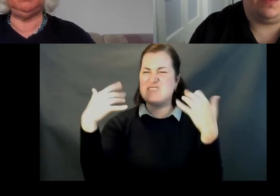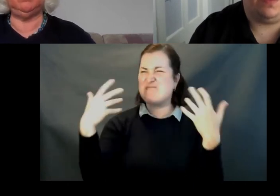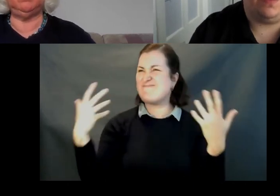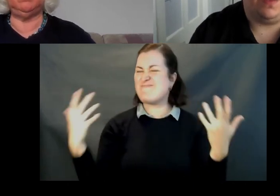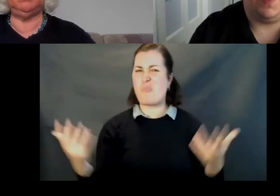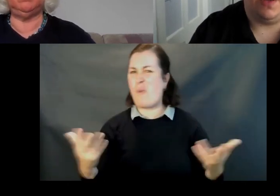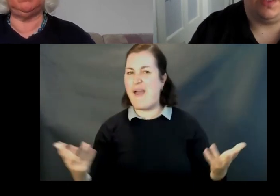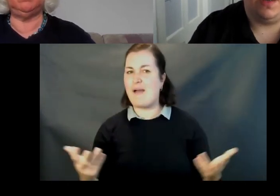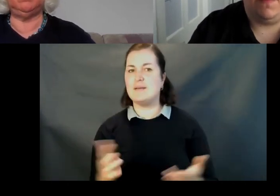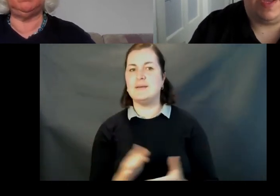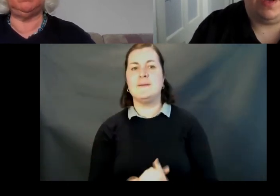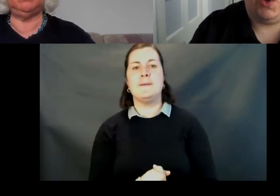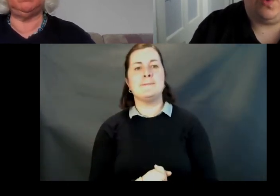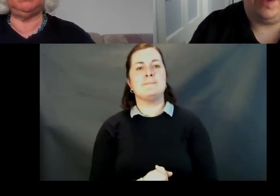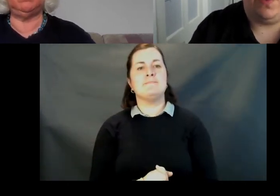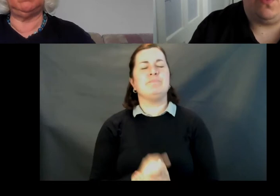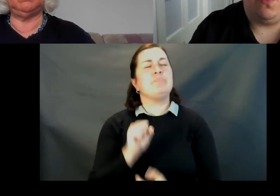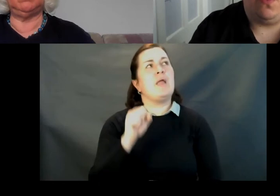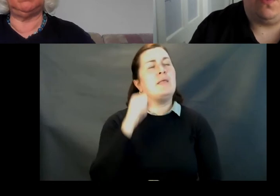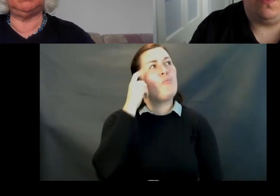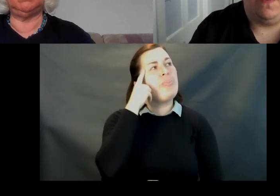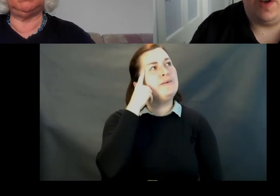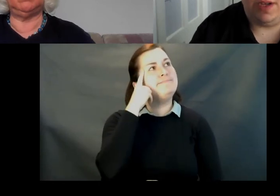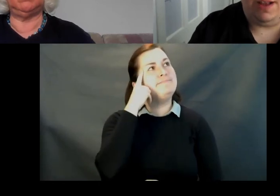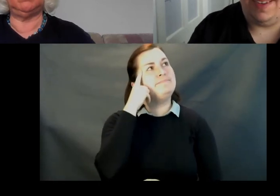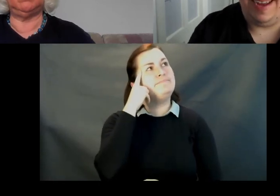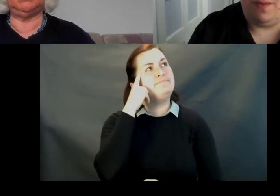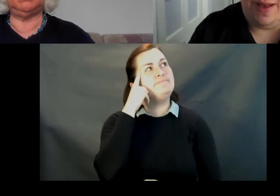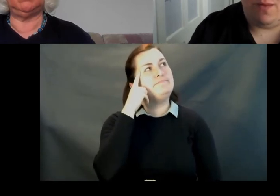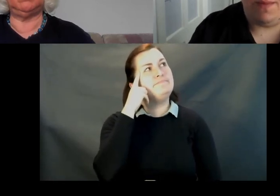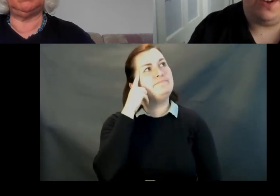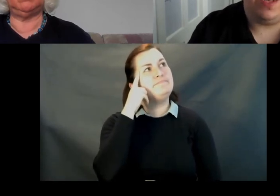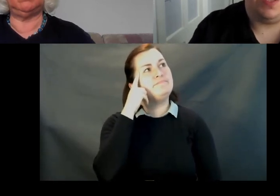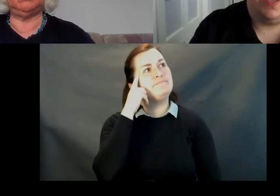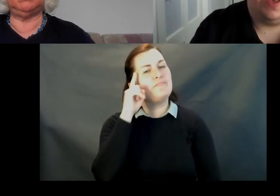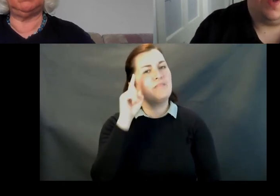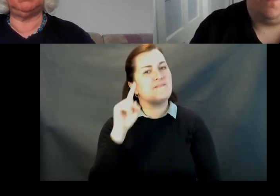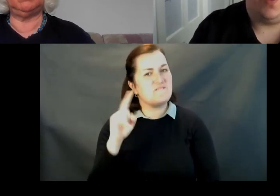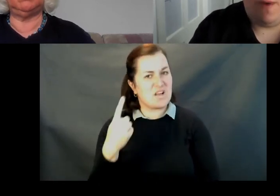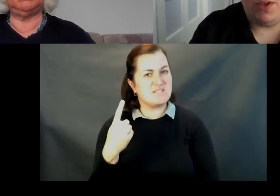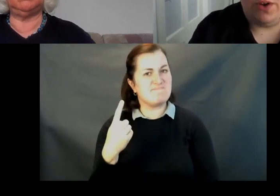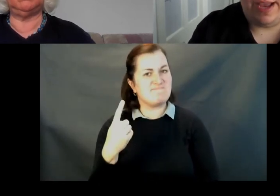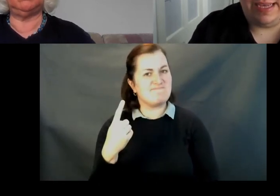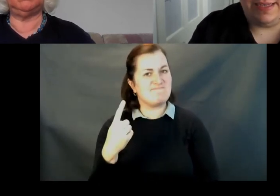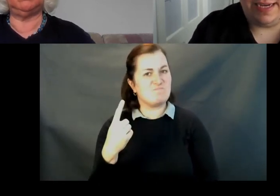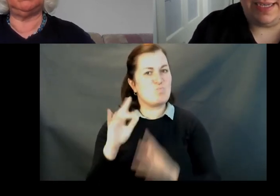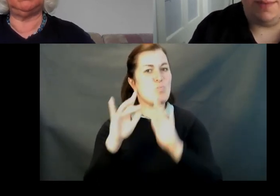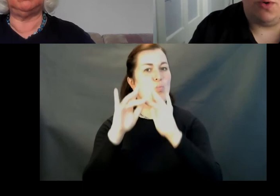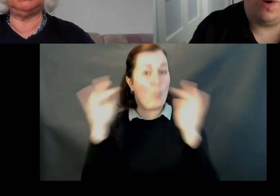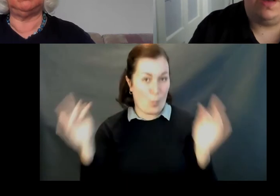I think, I suppose, making sure that you're, firstly, like I was saying, we're about websites, your website